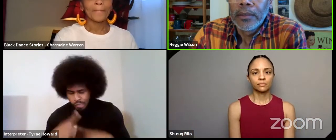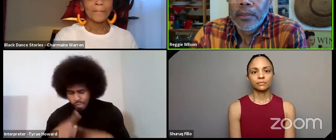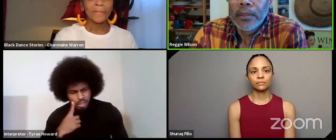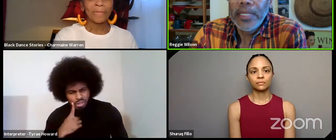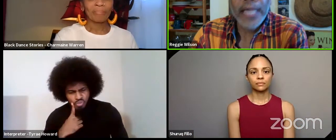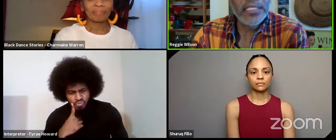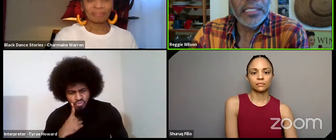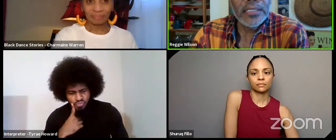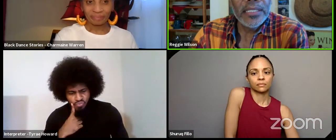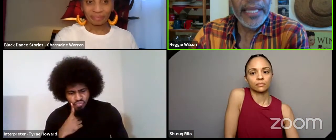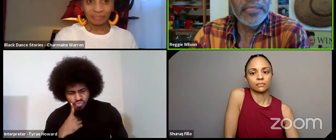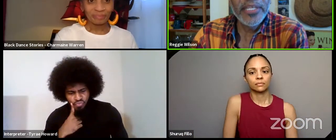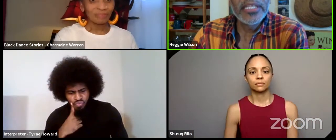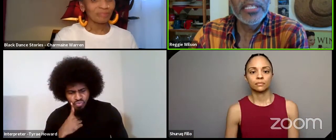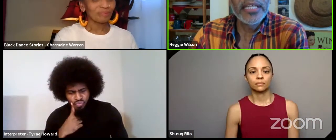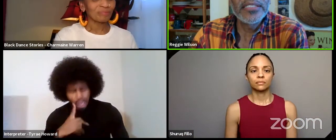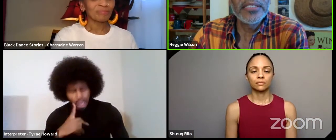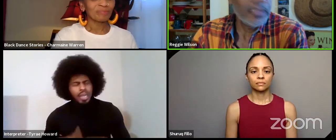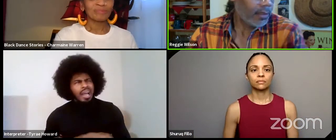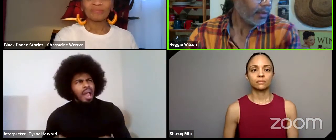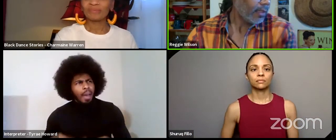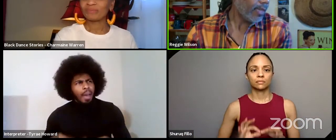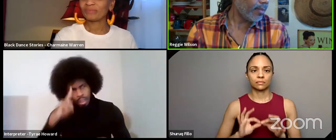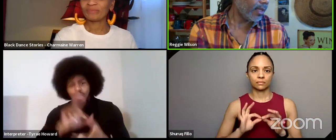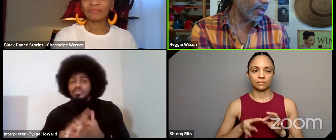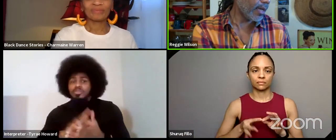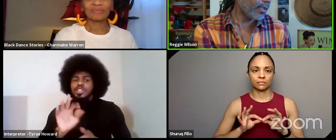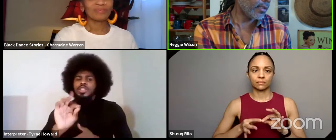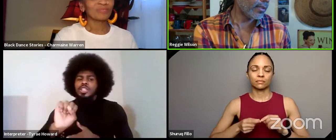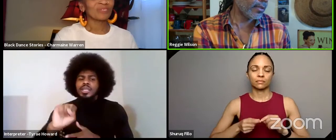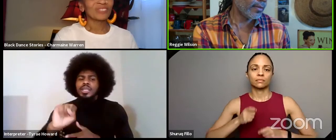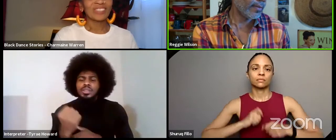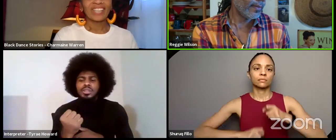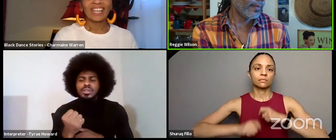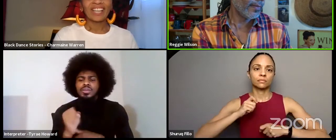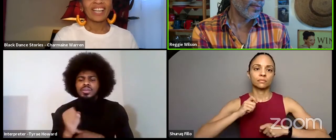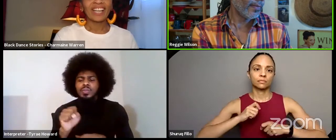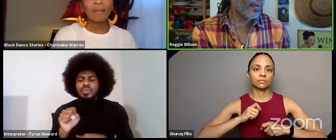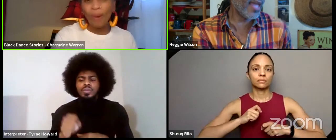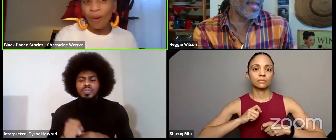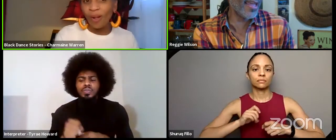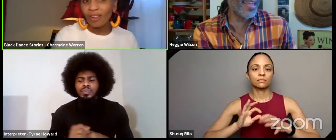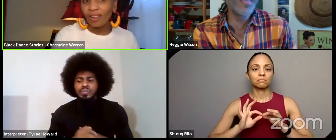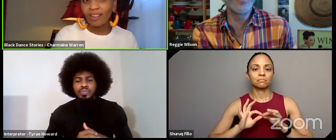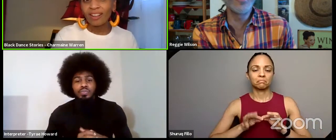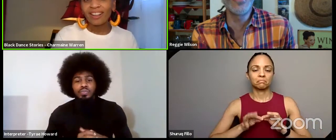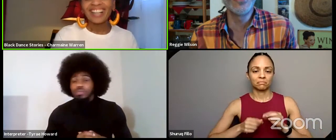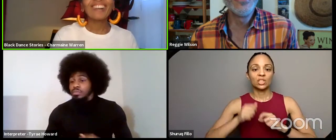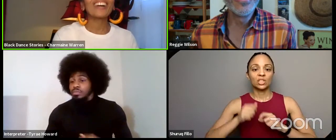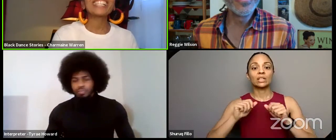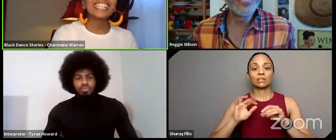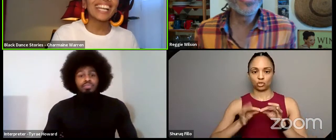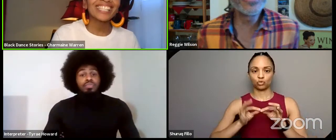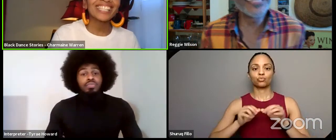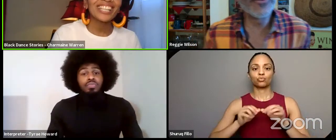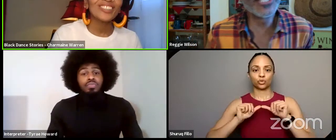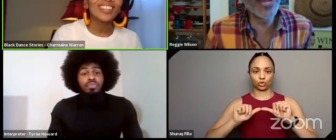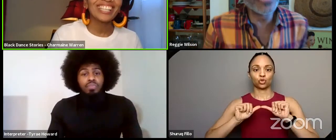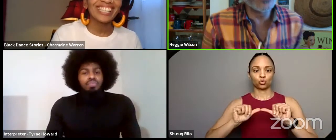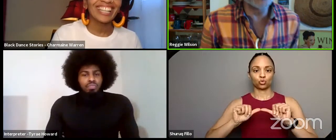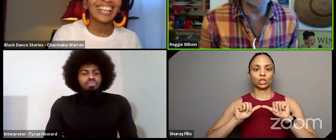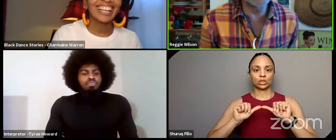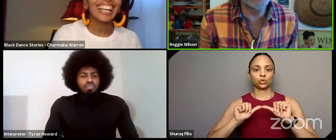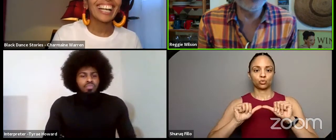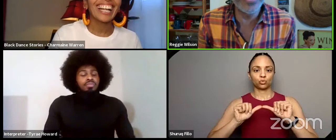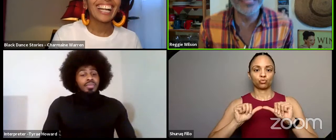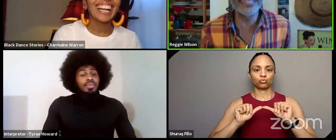90s. It had to be in the 90s. And then Paul. Yeah, is he texting you? Trying